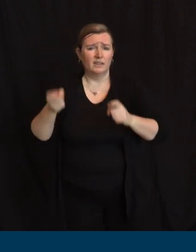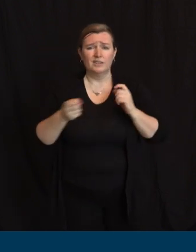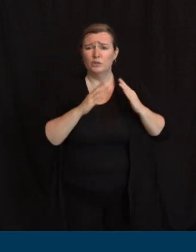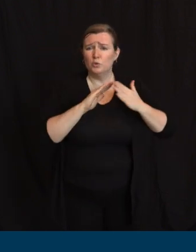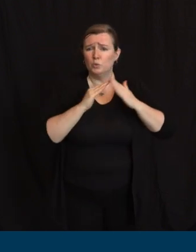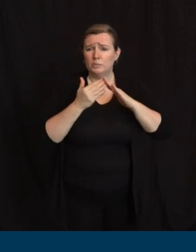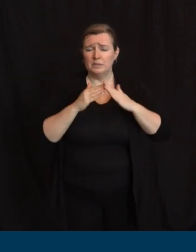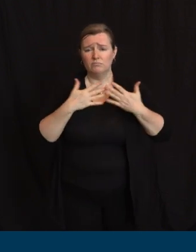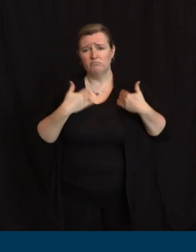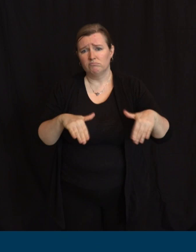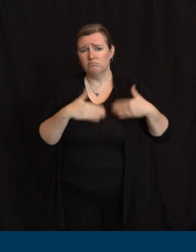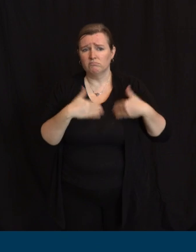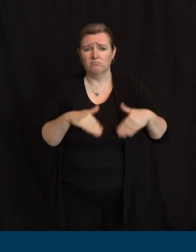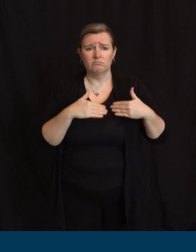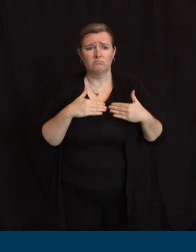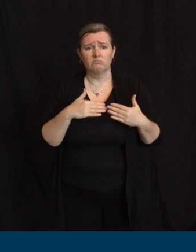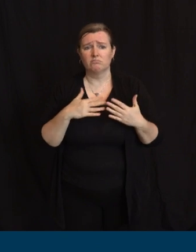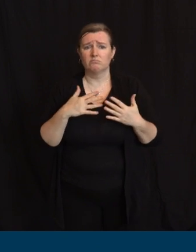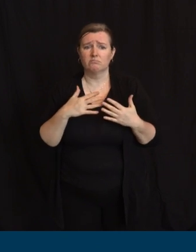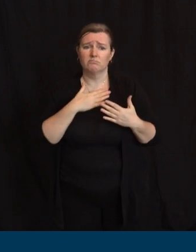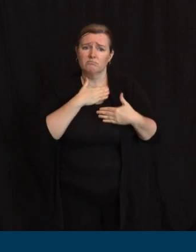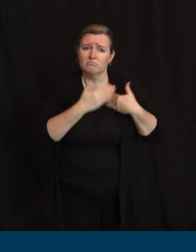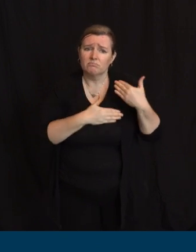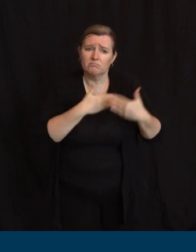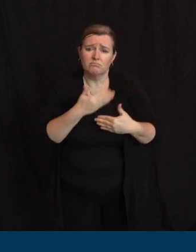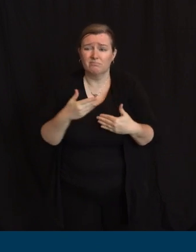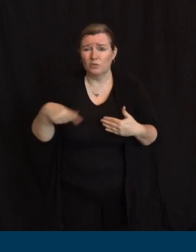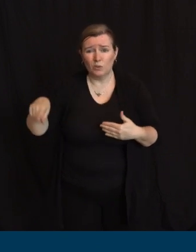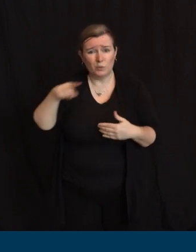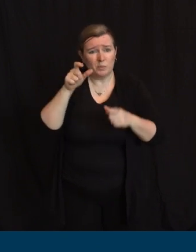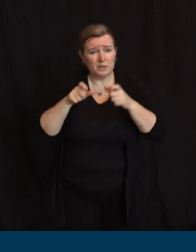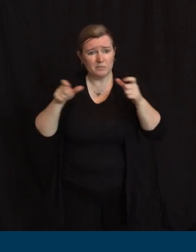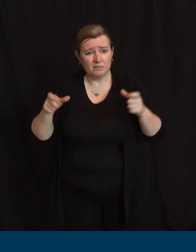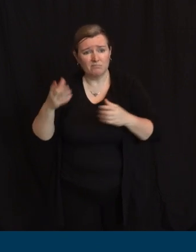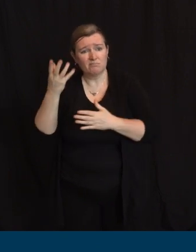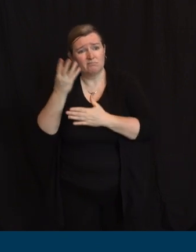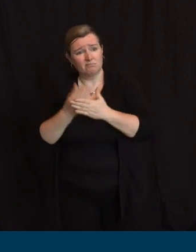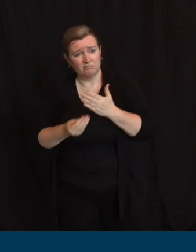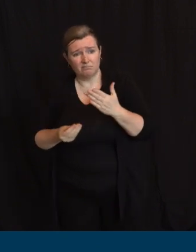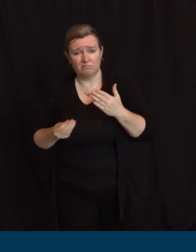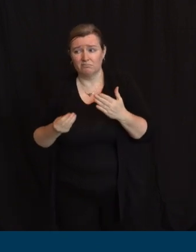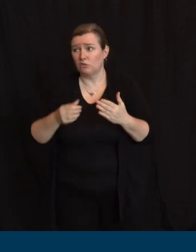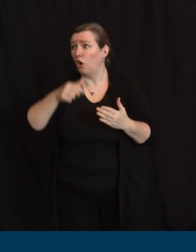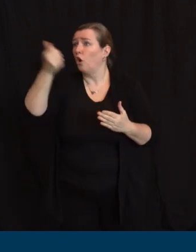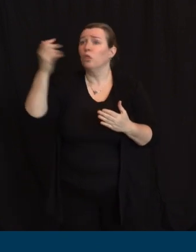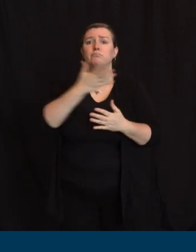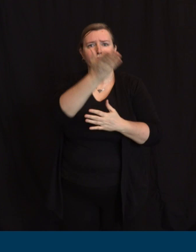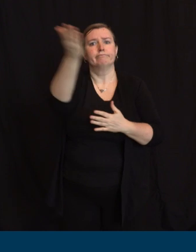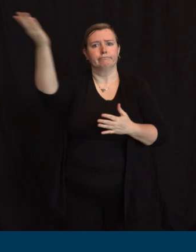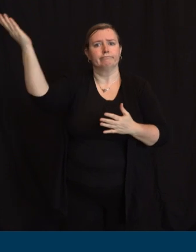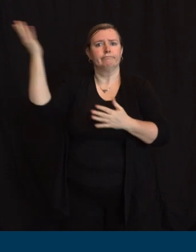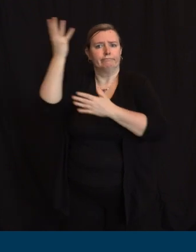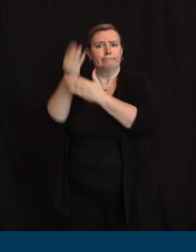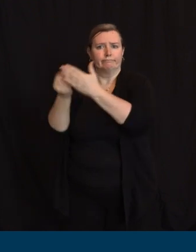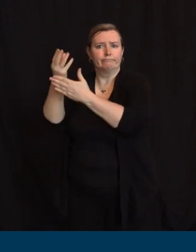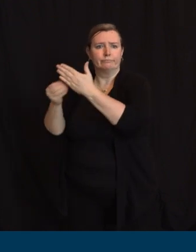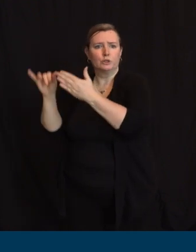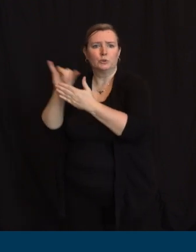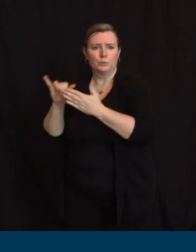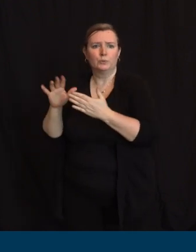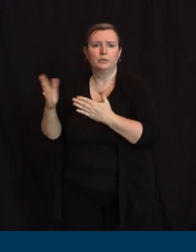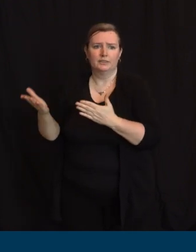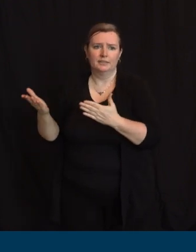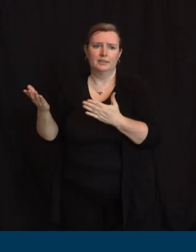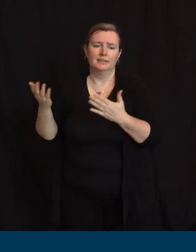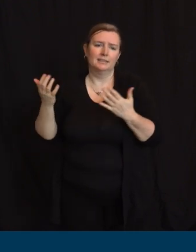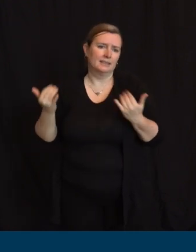every single one of them, those we have just lost and those we have lost over the past number of weeks. We take a moment to